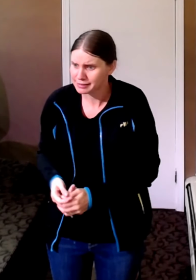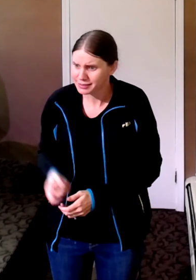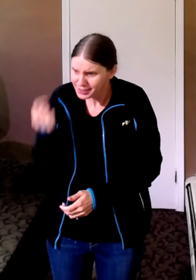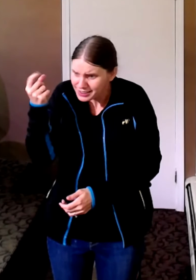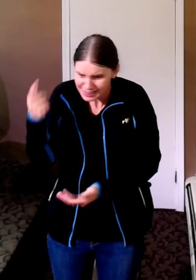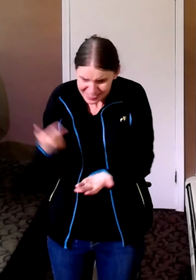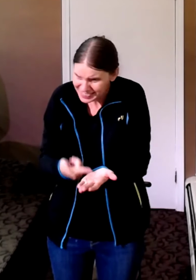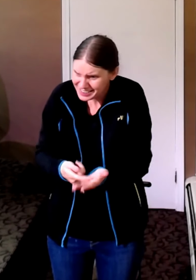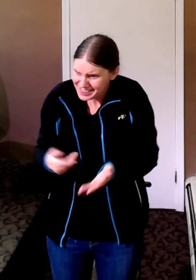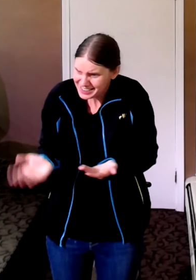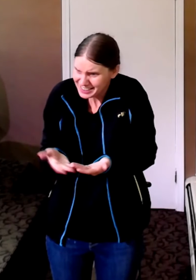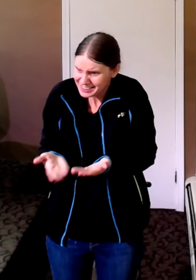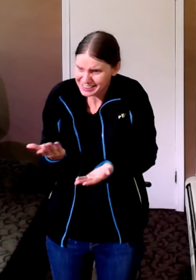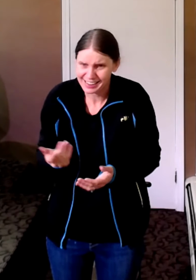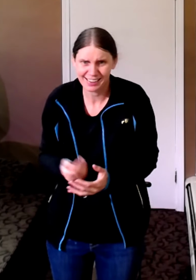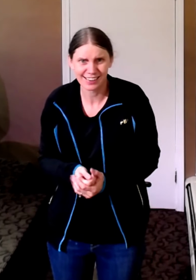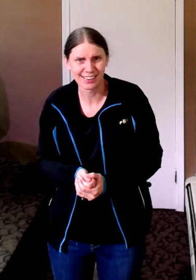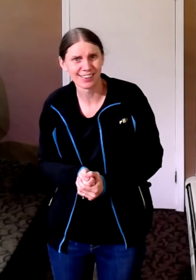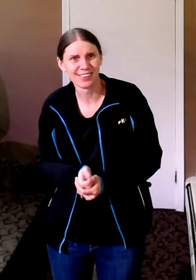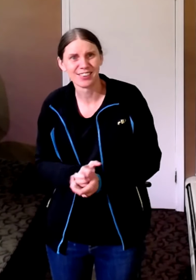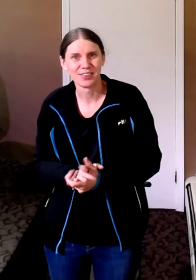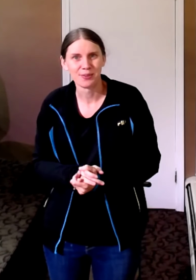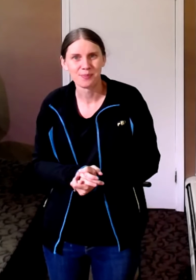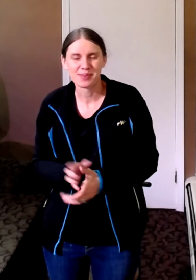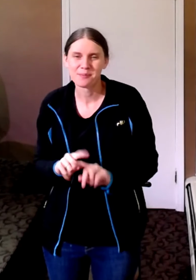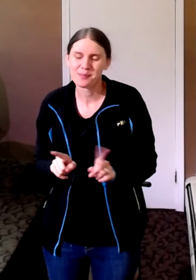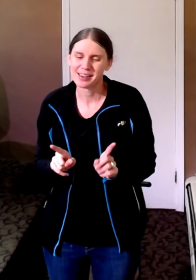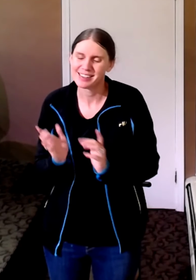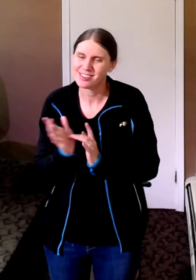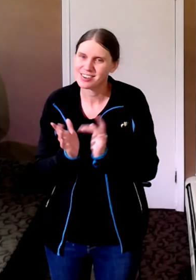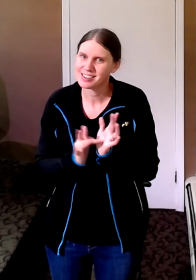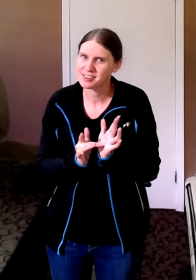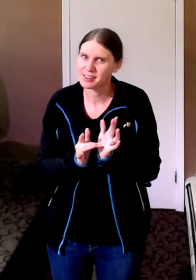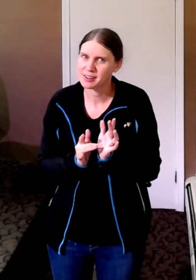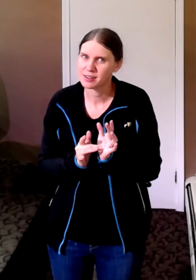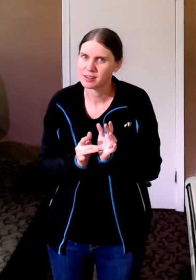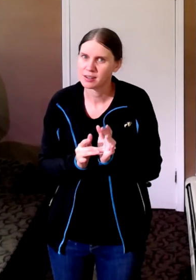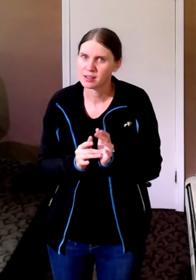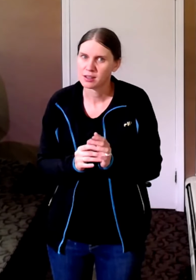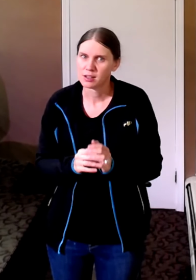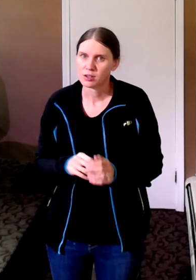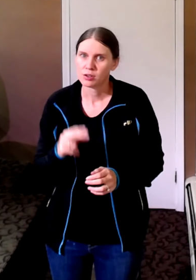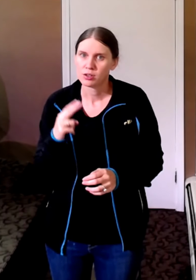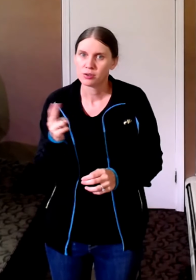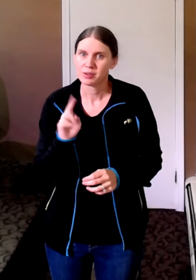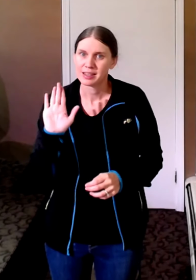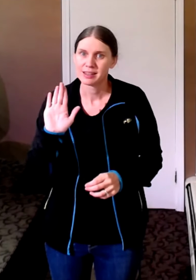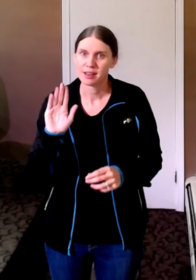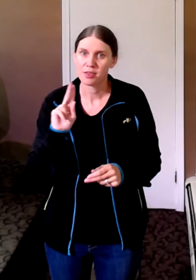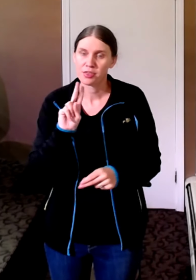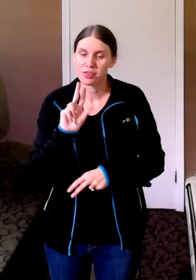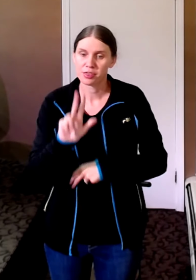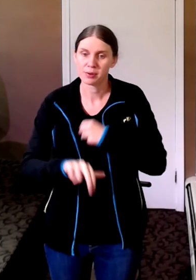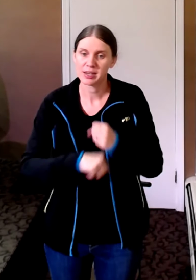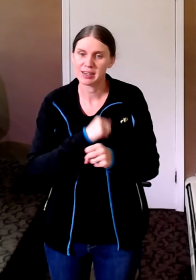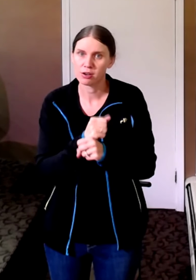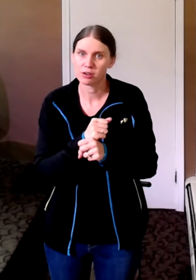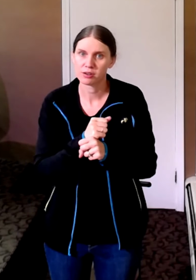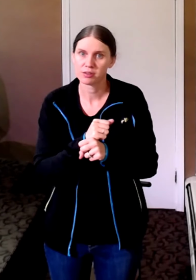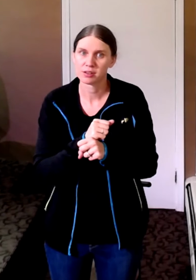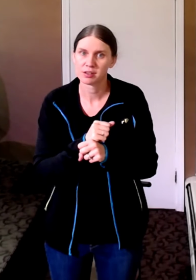the simple stuff. And yet here was Jesus. He dedicated 3.5 years of His life on